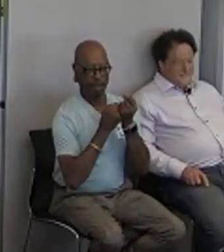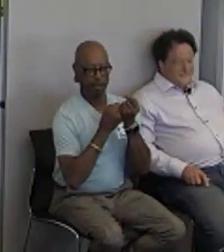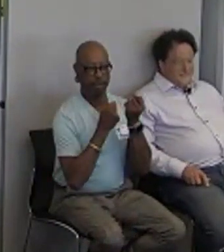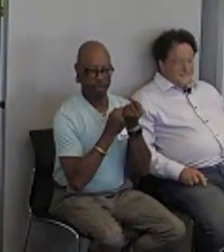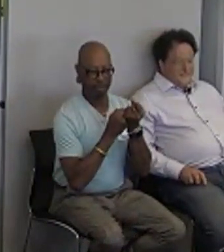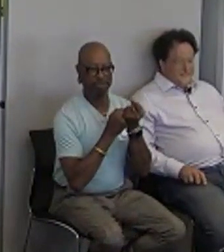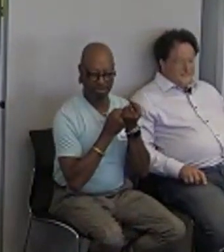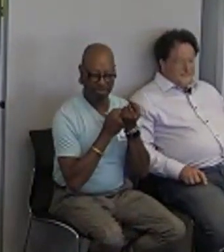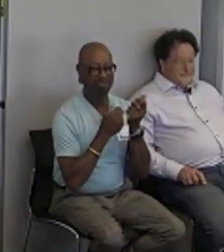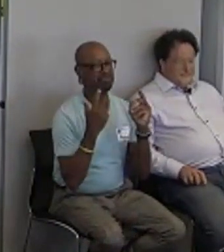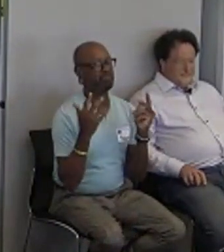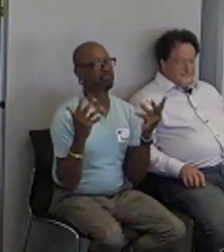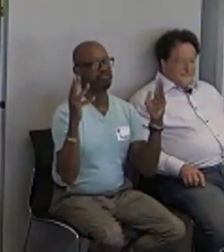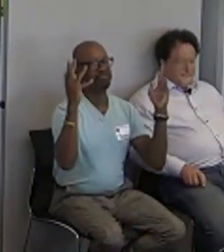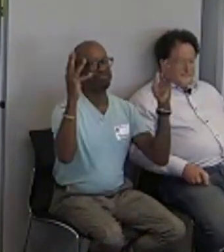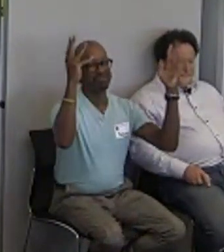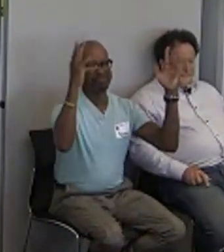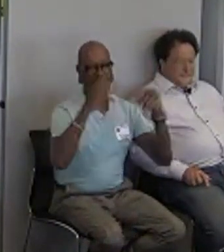Yes.